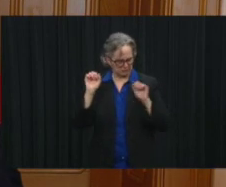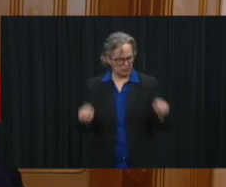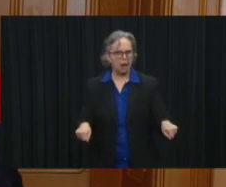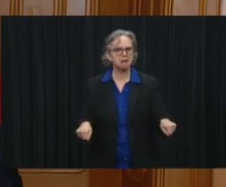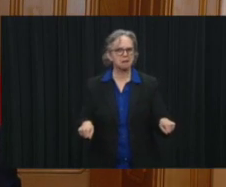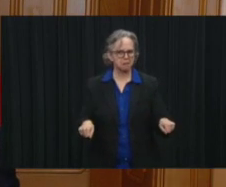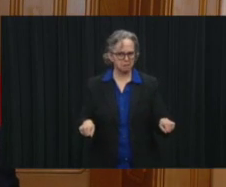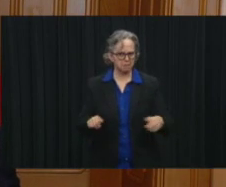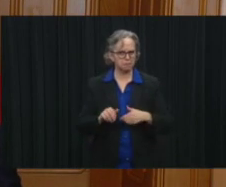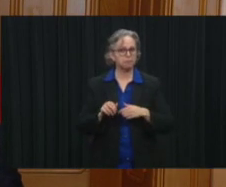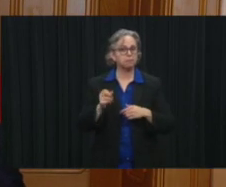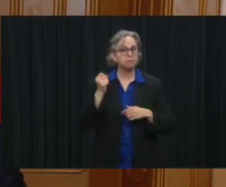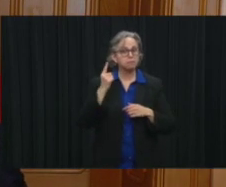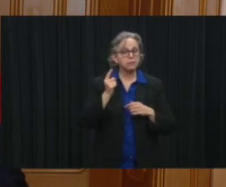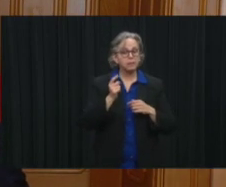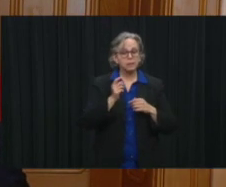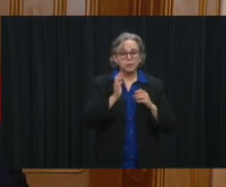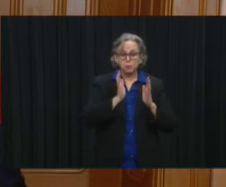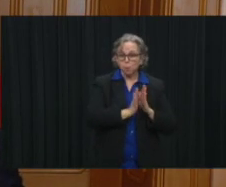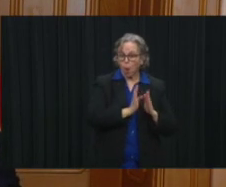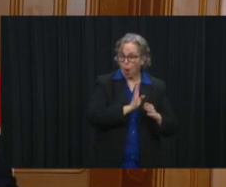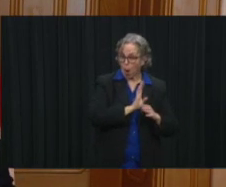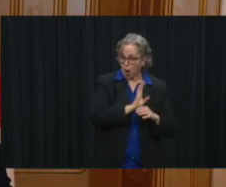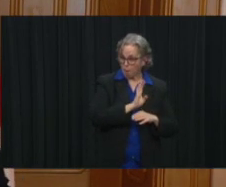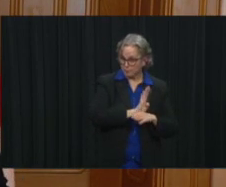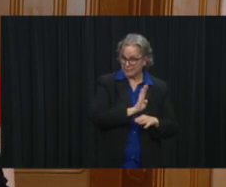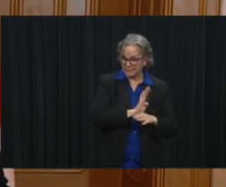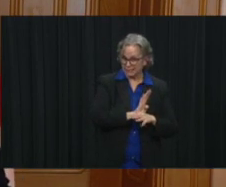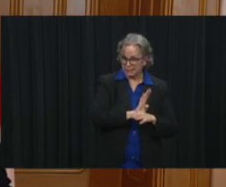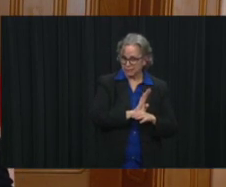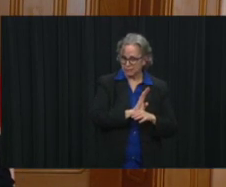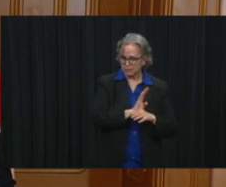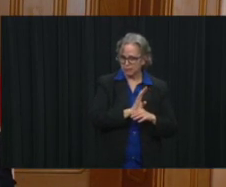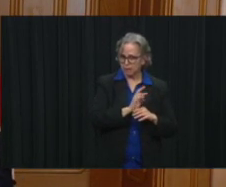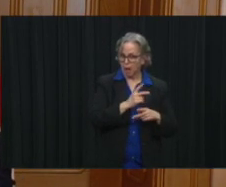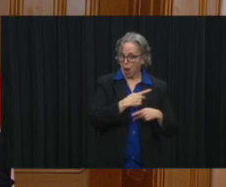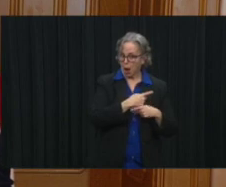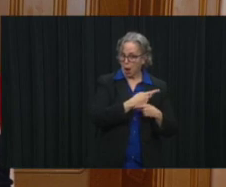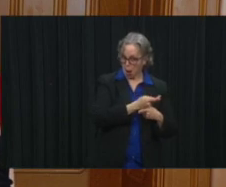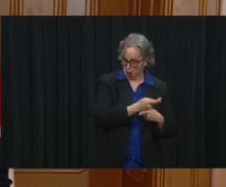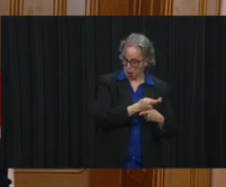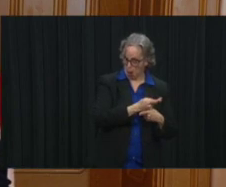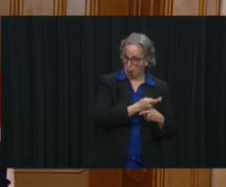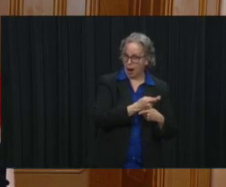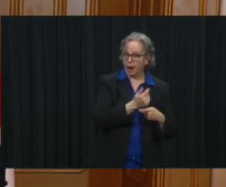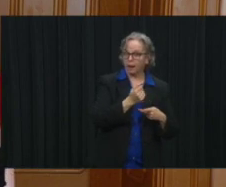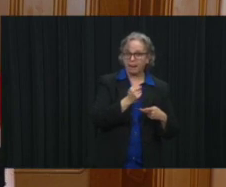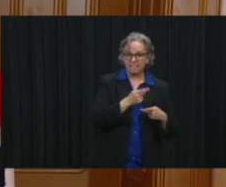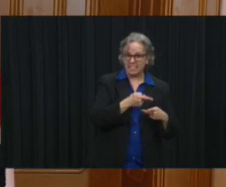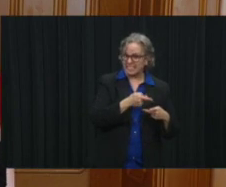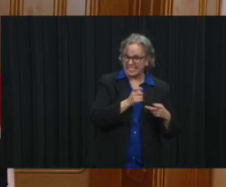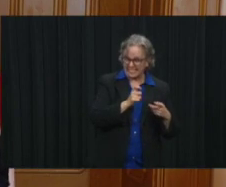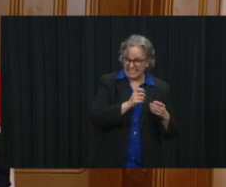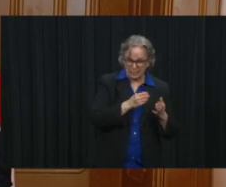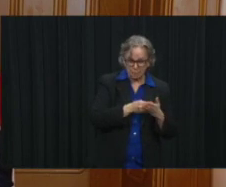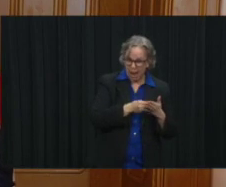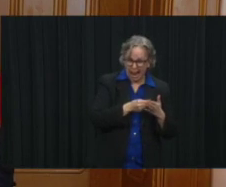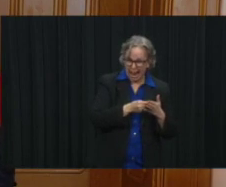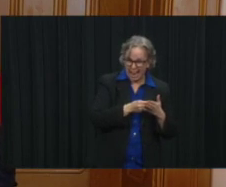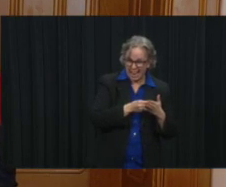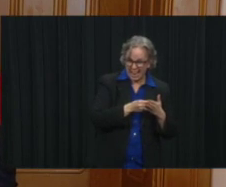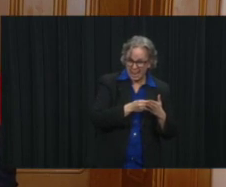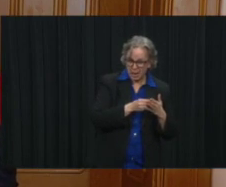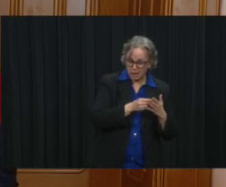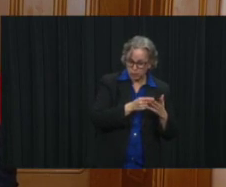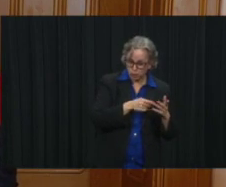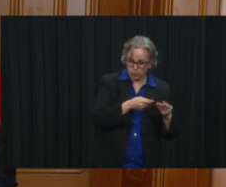loan to a grant if they use it for payroll or if they use it to pay the rent, pay the mortgage, or pay utilities.